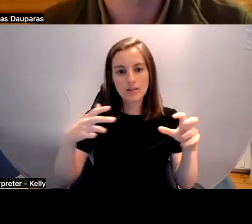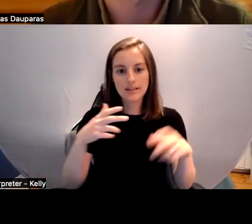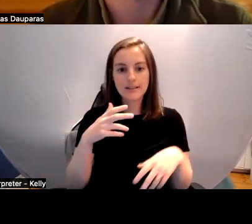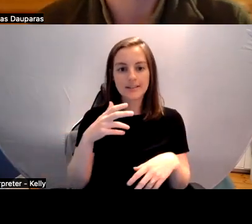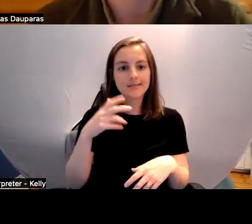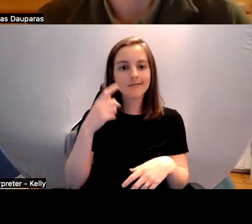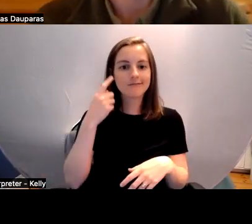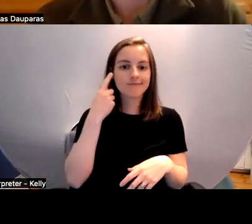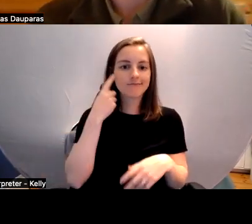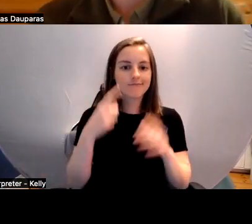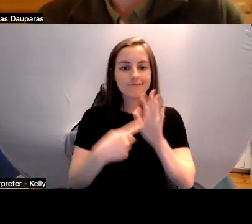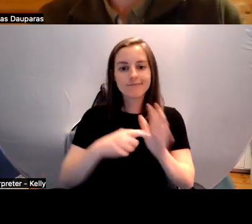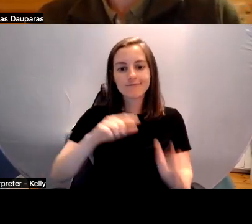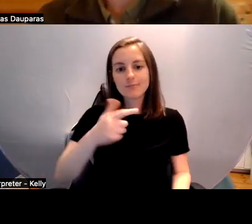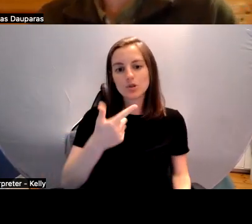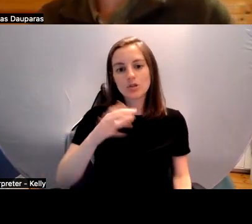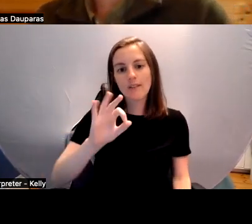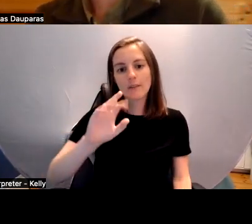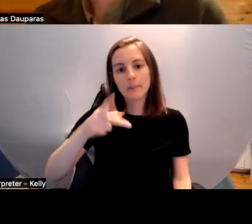fluorophore?